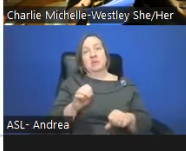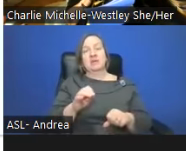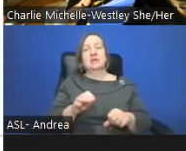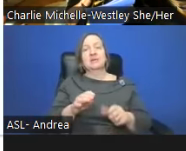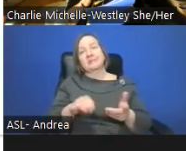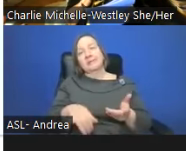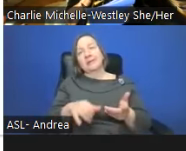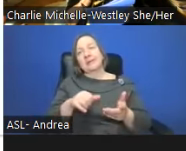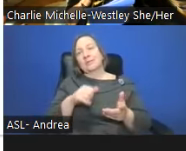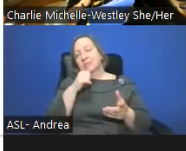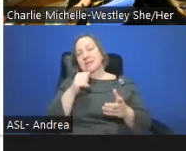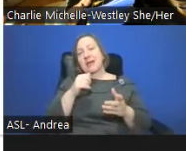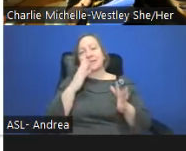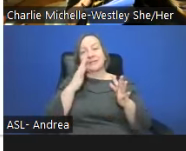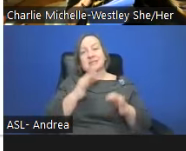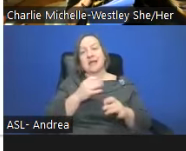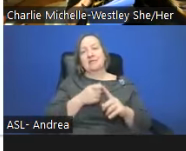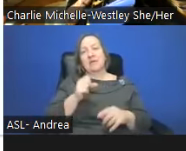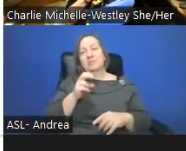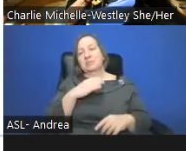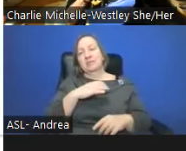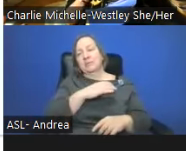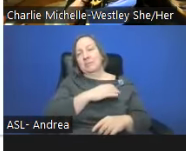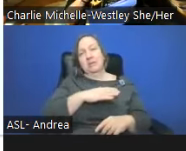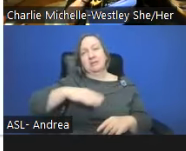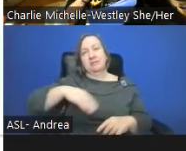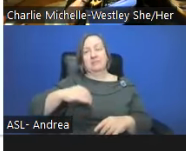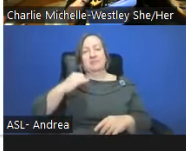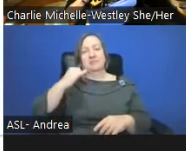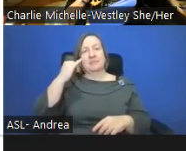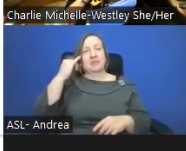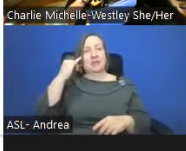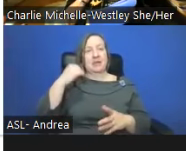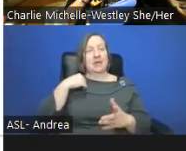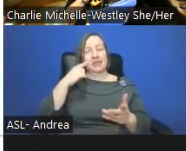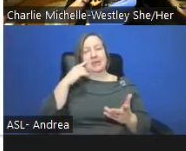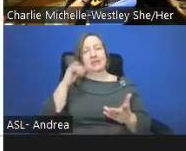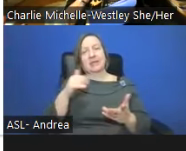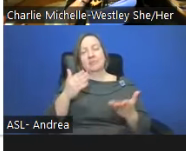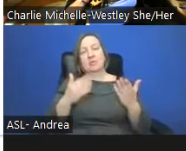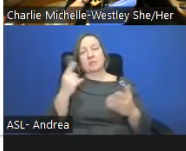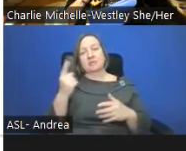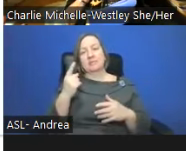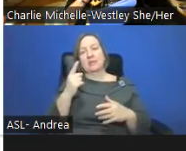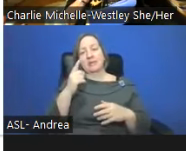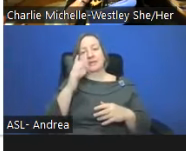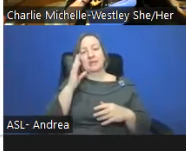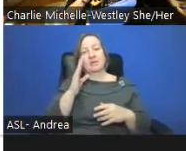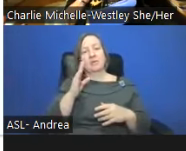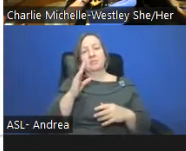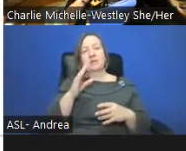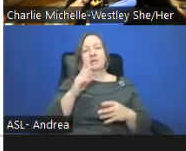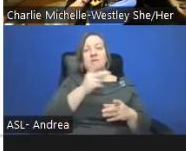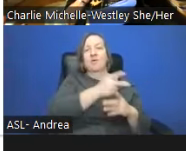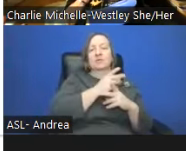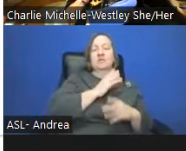the subcommittee. If I can opine, I think that that's probably something that would likely fall into either the oversight